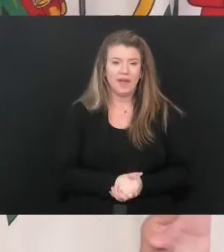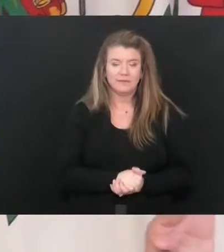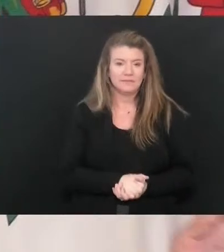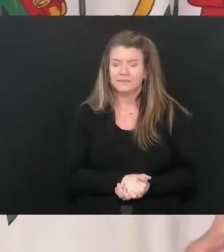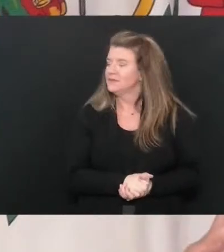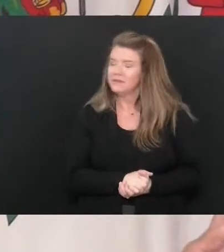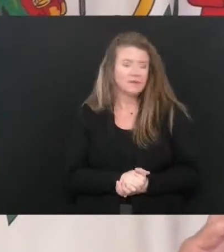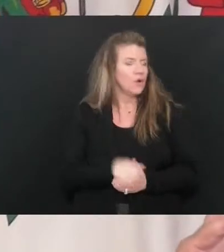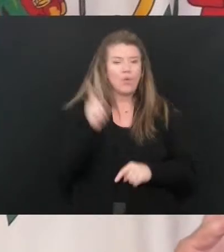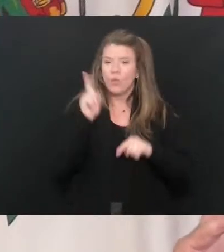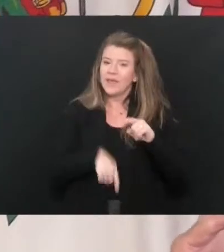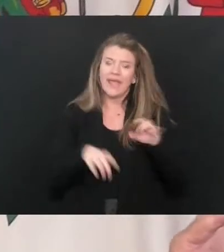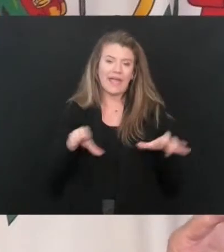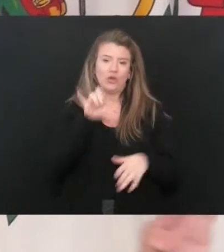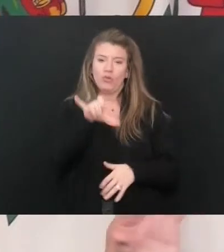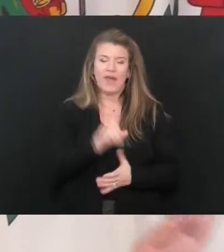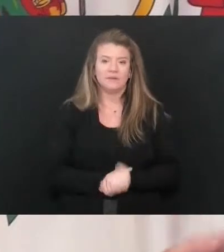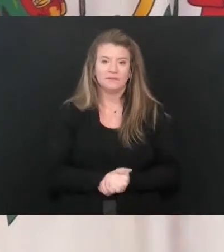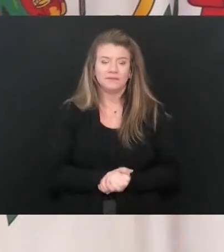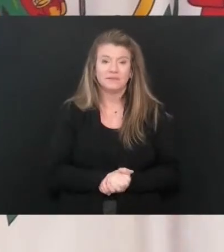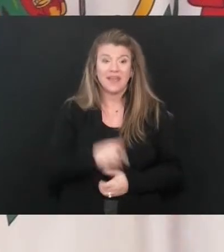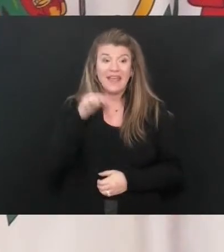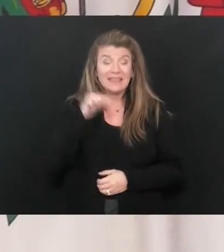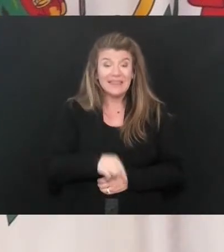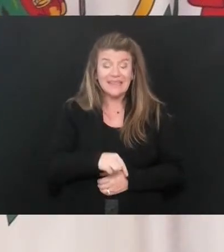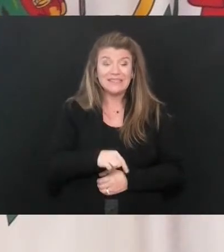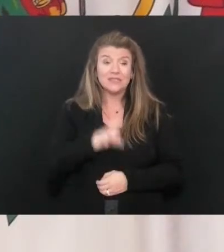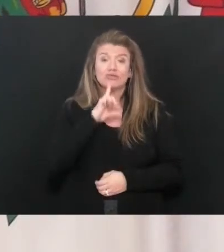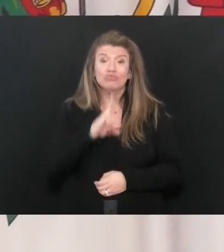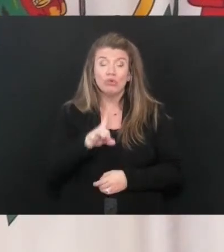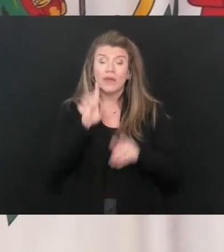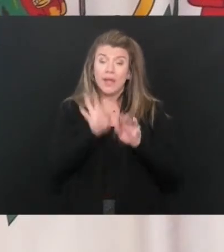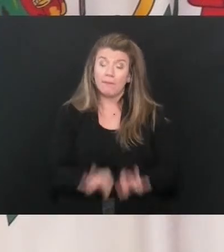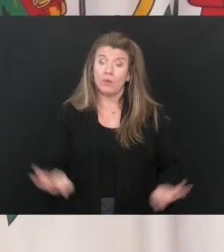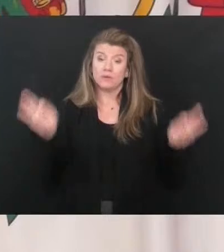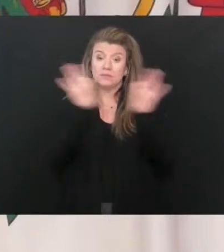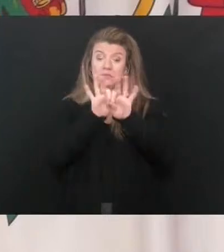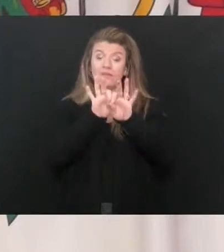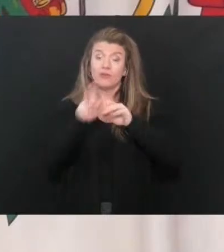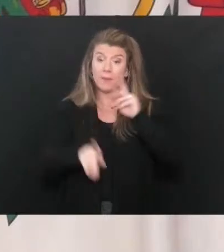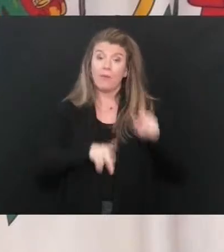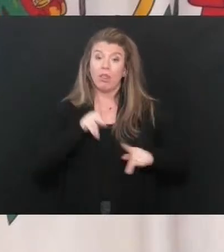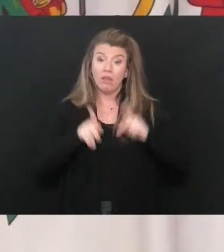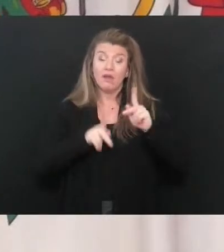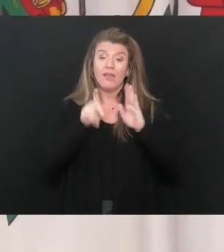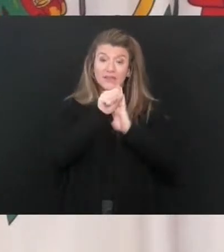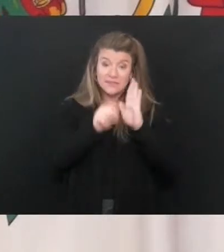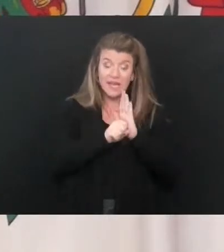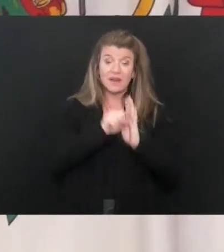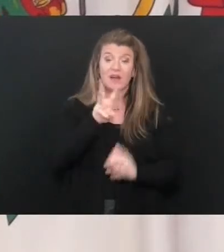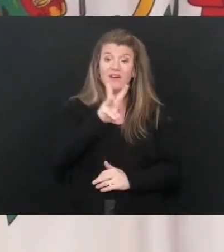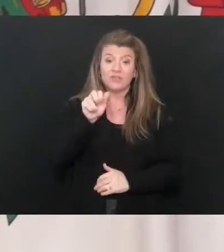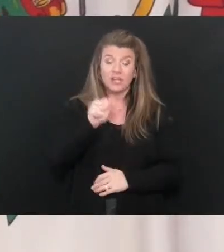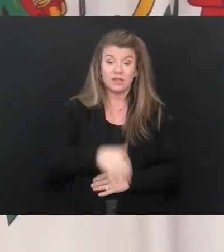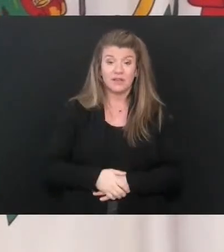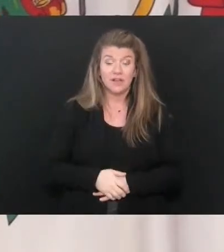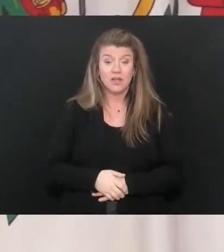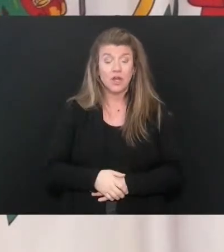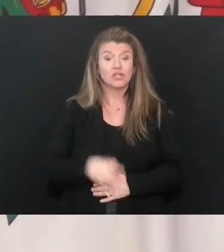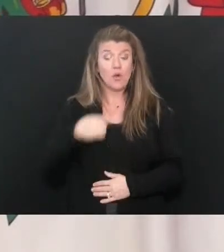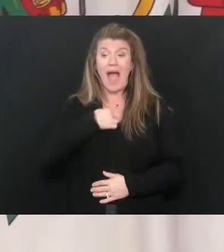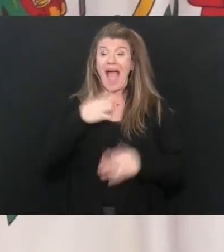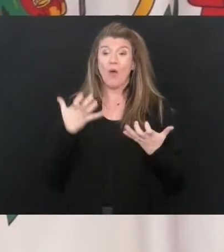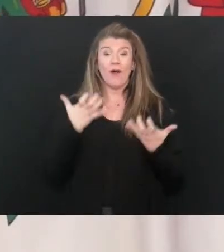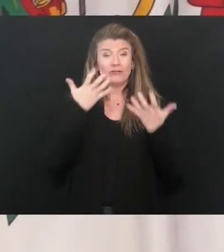just can't do that now. This is too important to our people. And so I'm trying with all in me. We're going to give